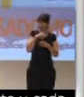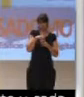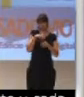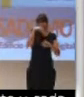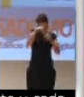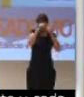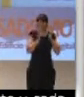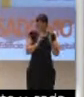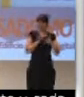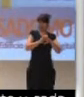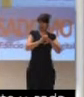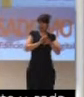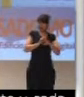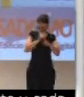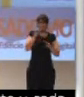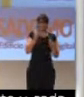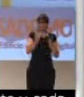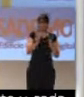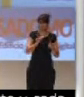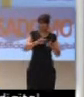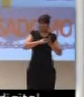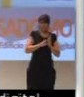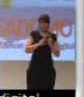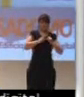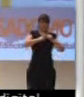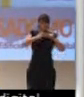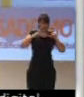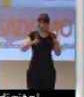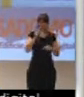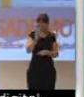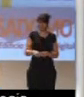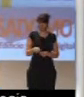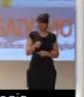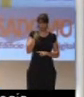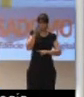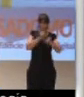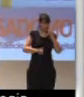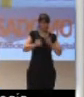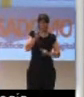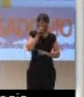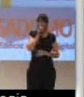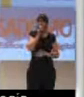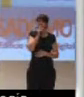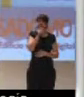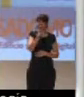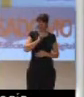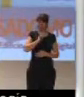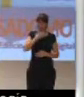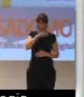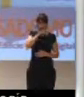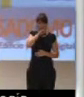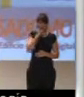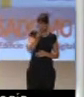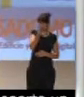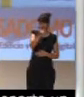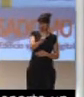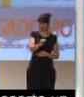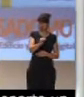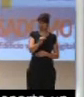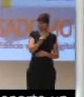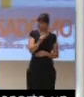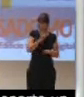and in the digital home we find more technology that is increasingly more complex, and even though it